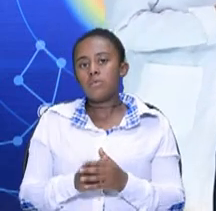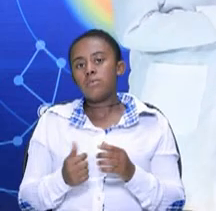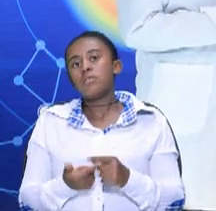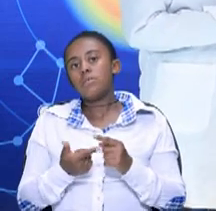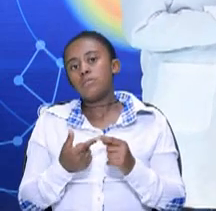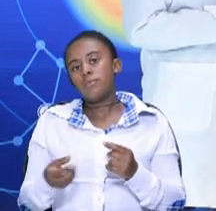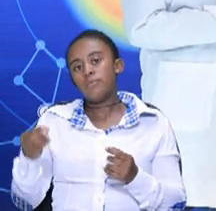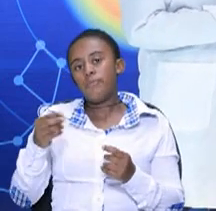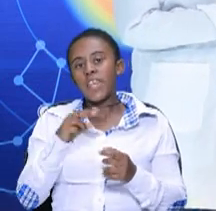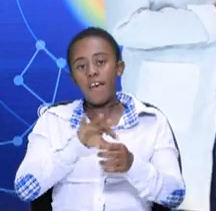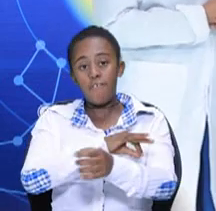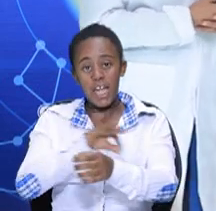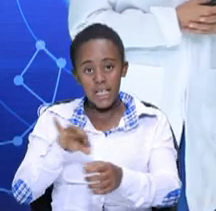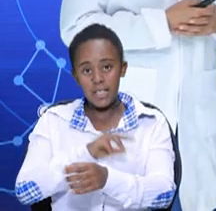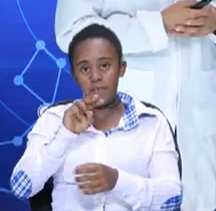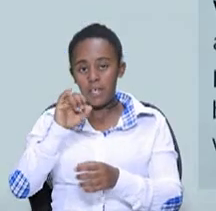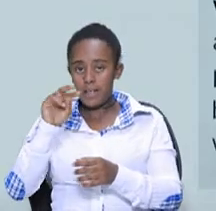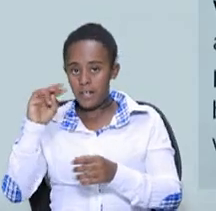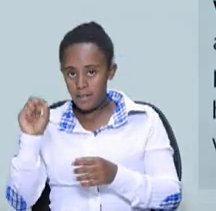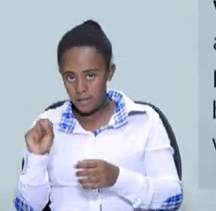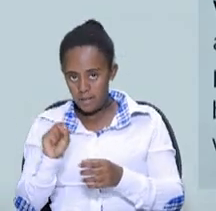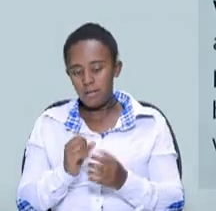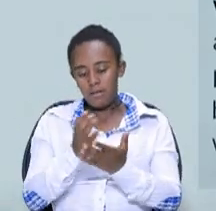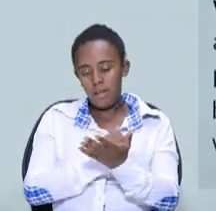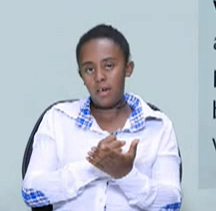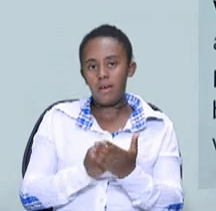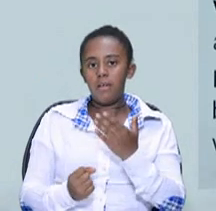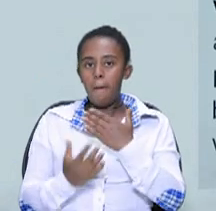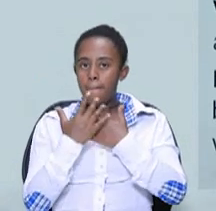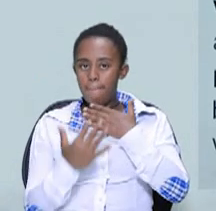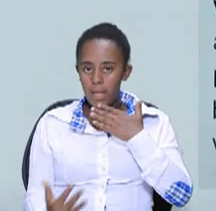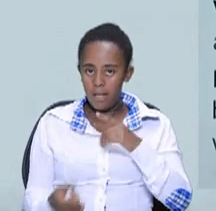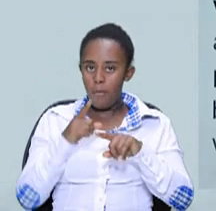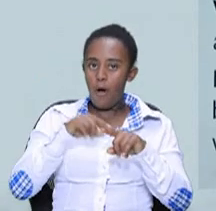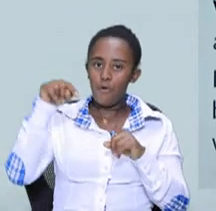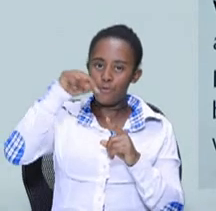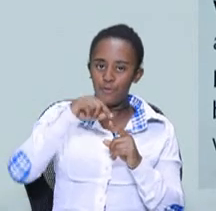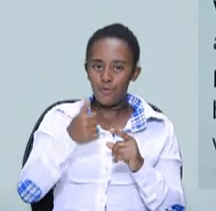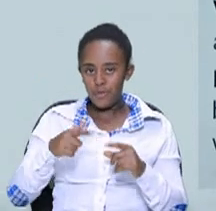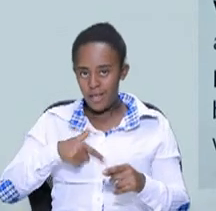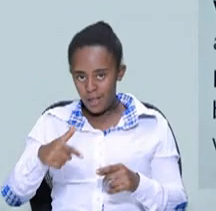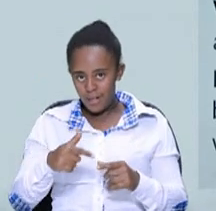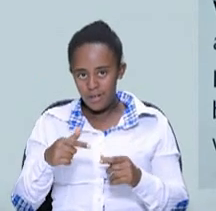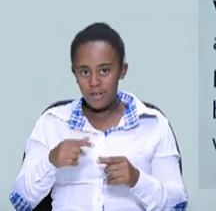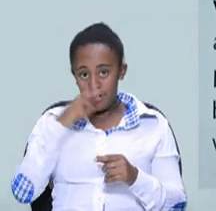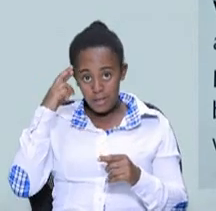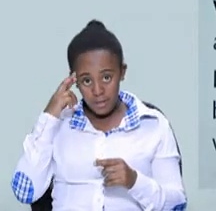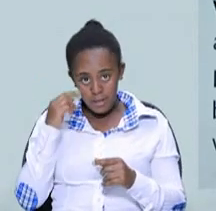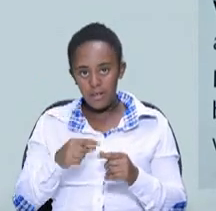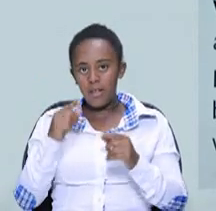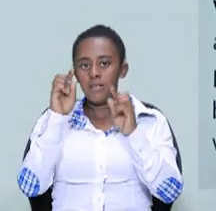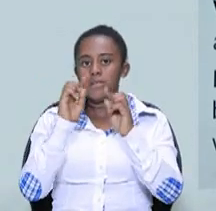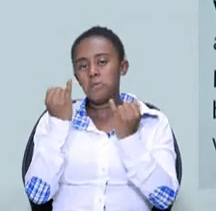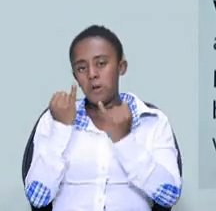addition to this, veins take blood back to the heart, and in this case, the structure of